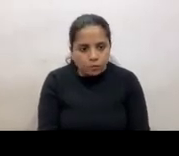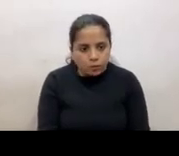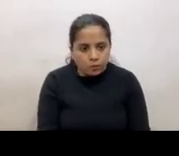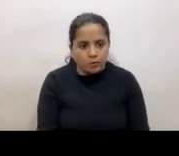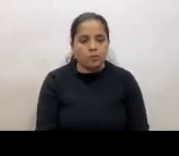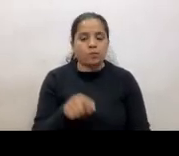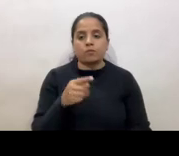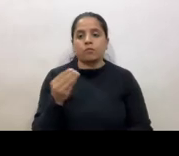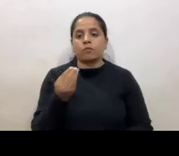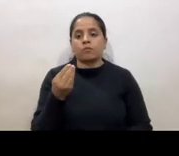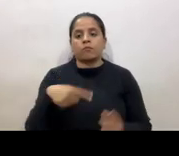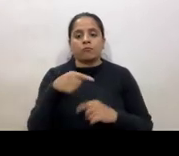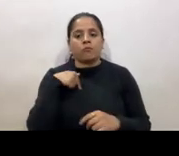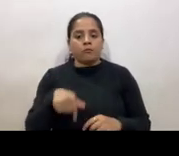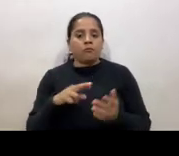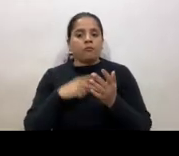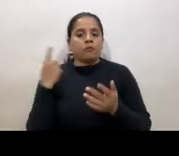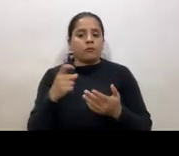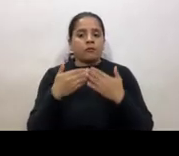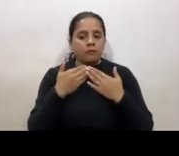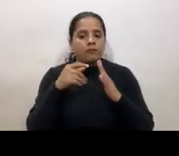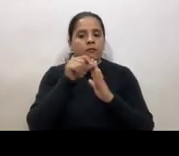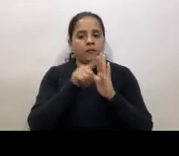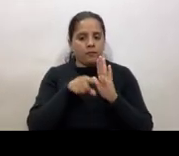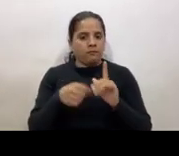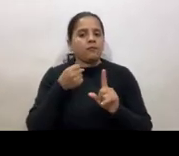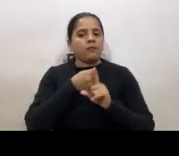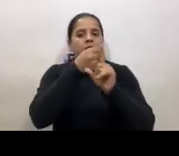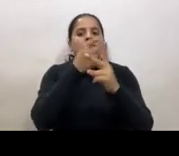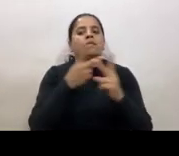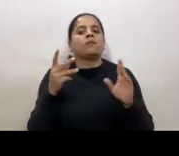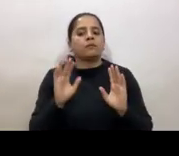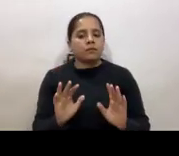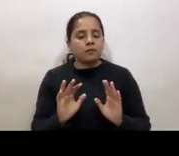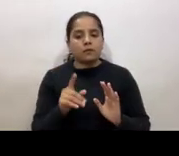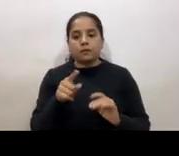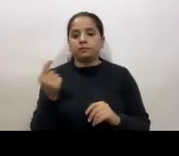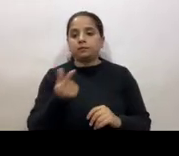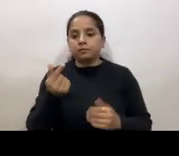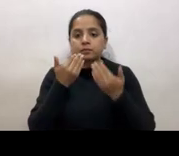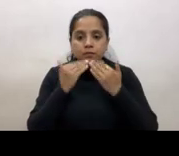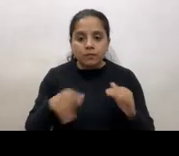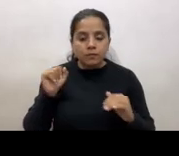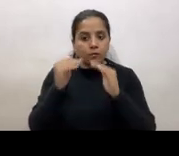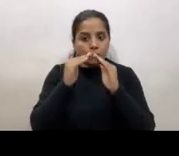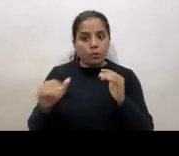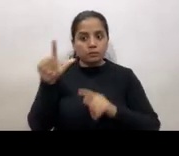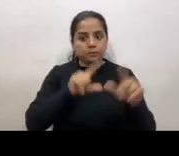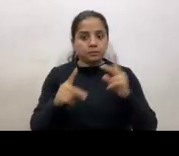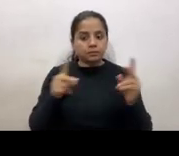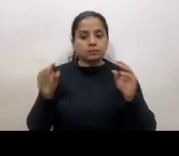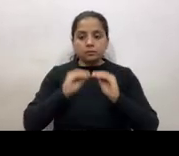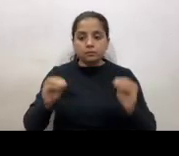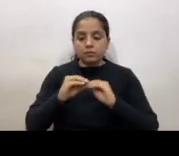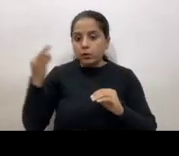Okay, this is something that our national education policy also advocates, that using students' home languages to teach the